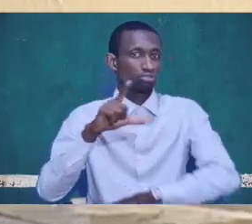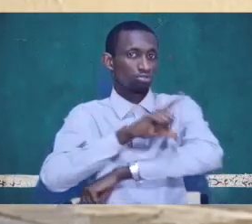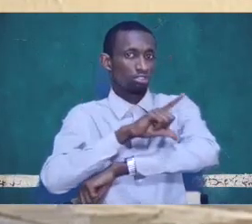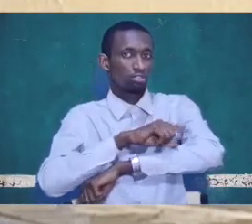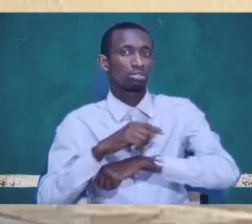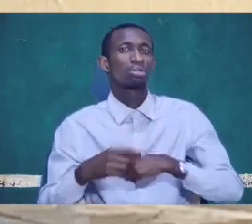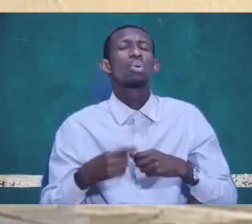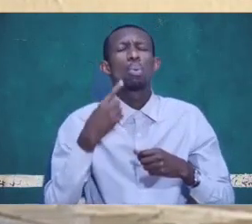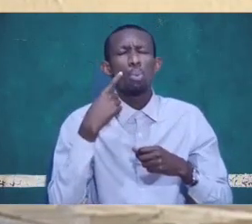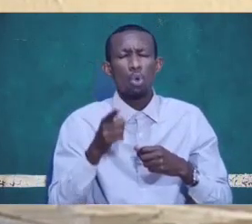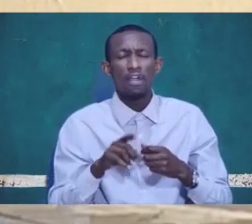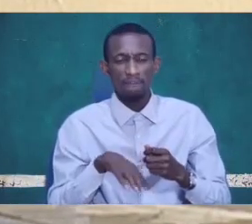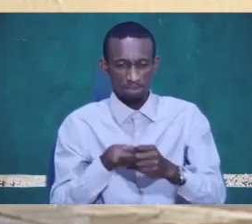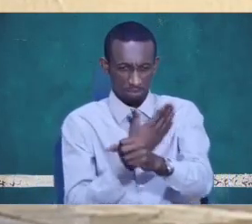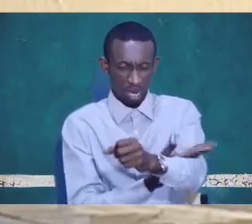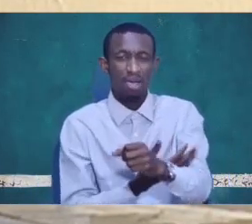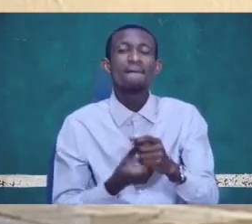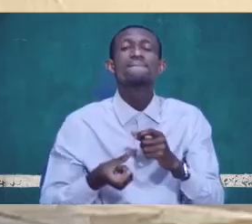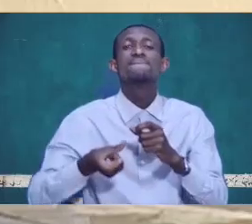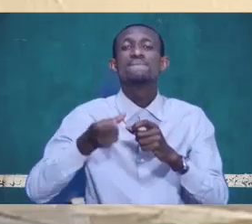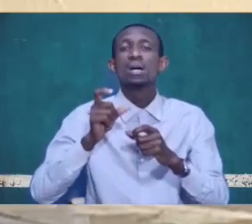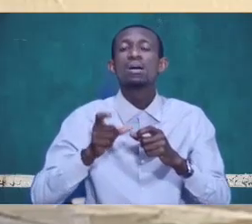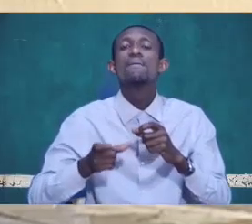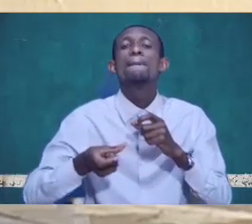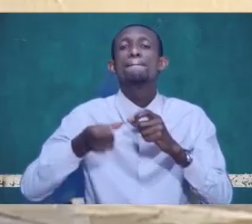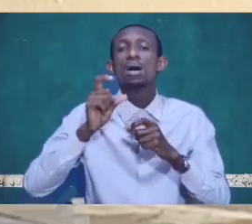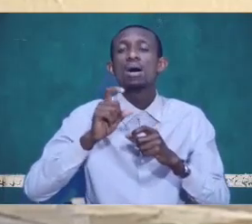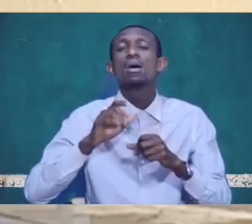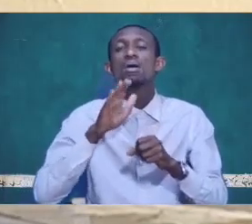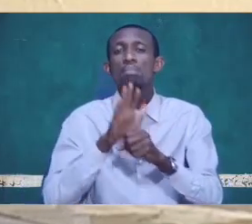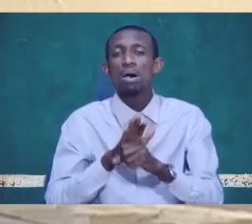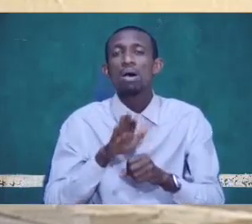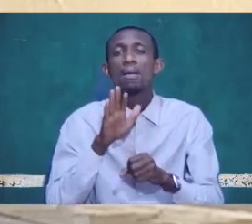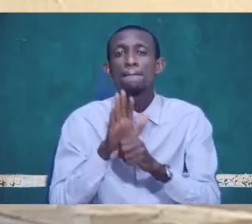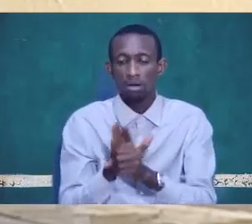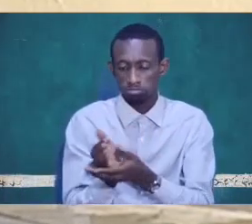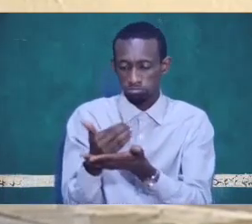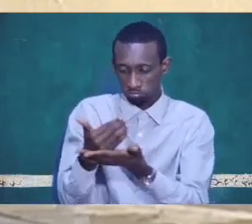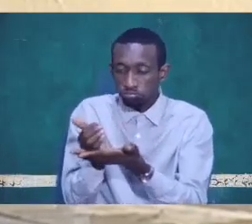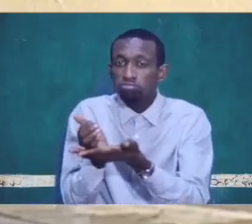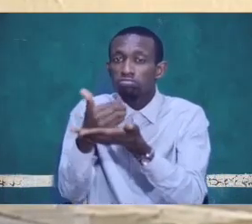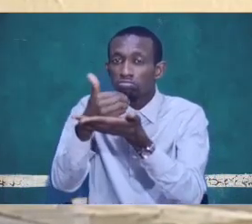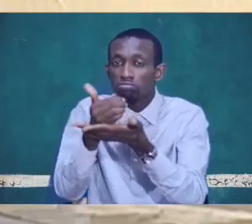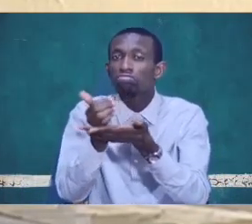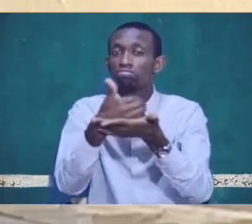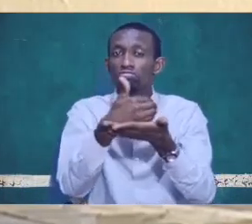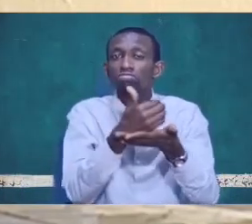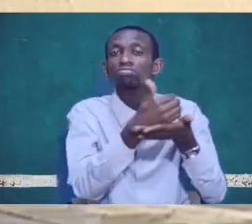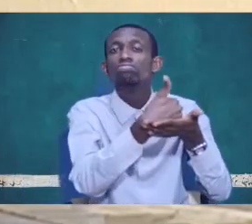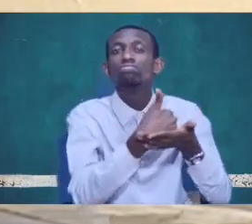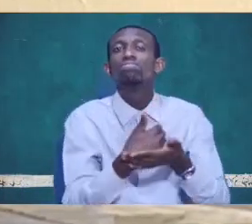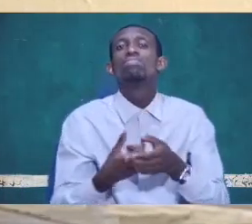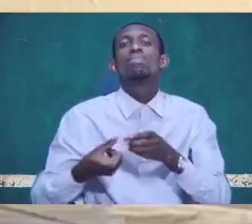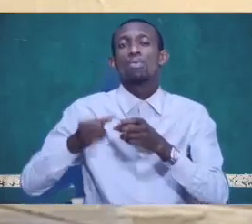the capacity of accommodating more and more electrons. And how do we know